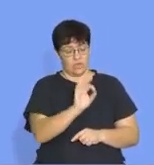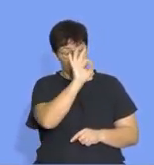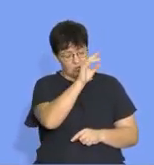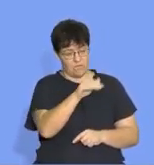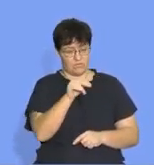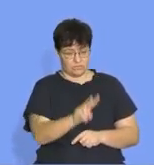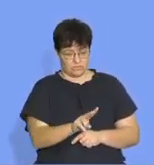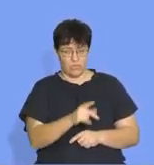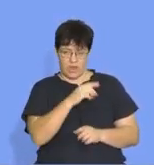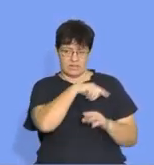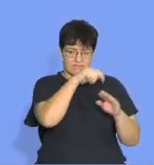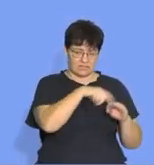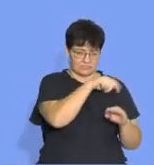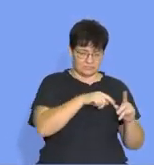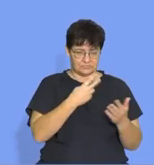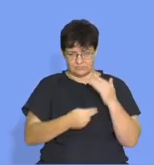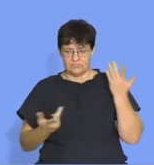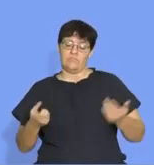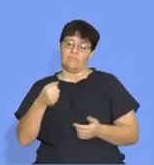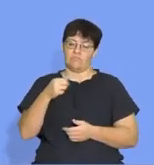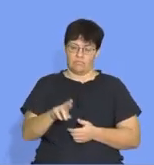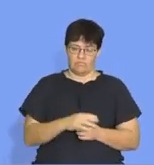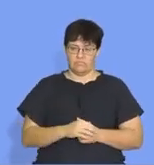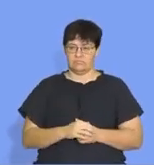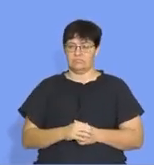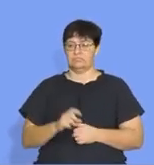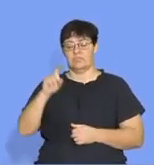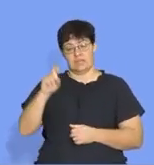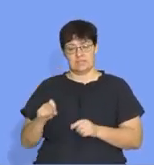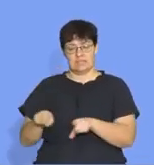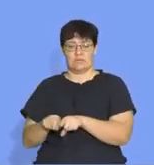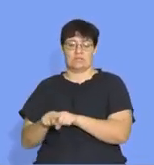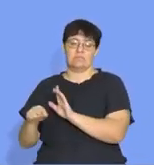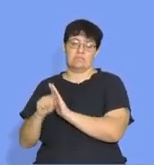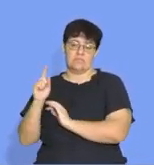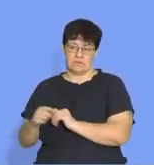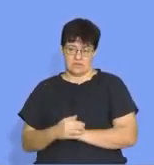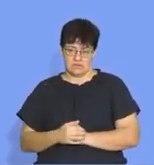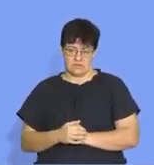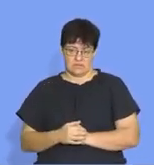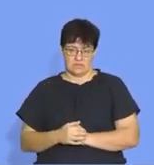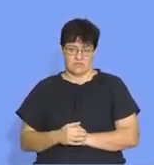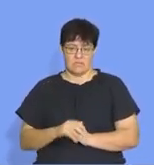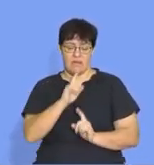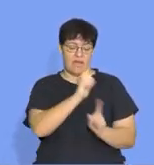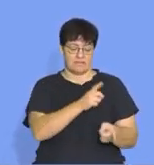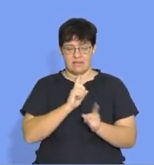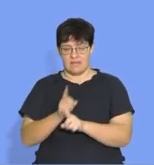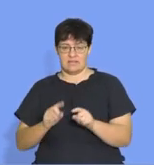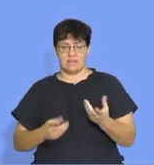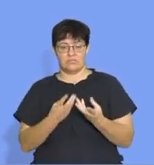2. And then, or my x is equals to minus 1. And those will be my two